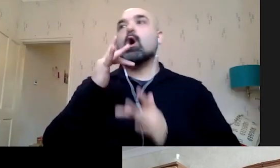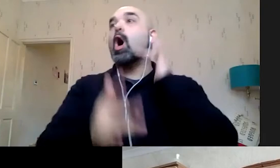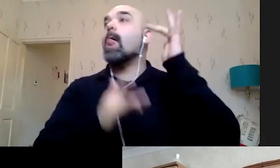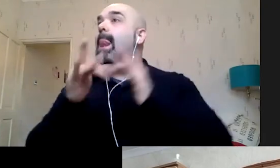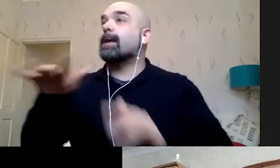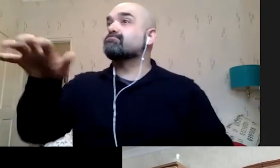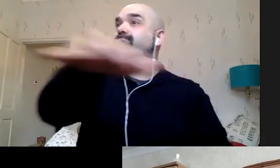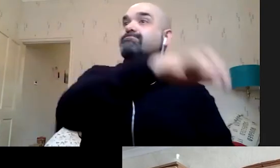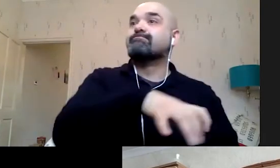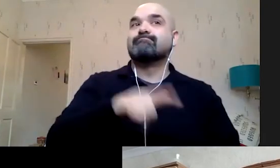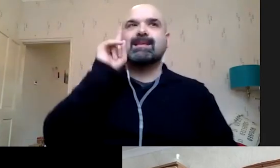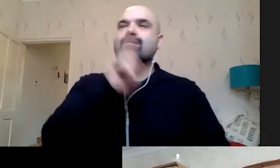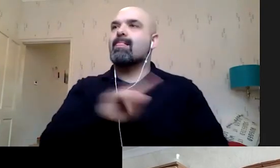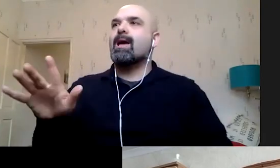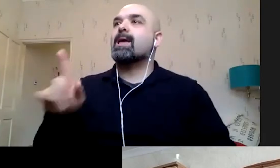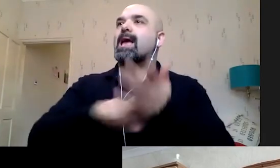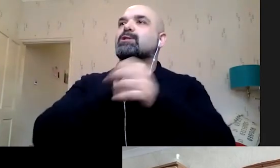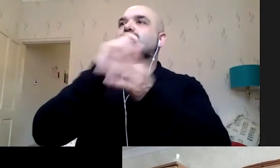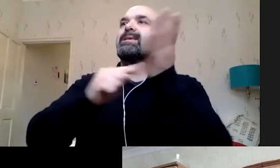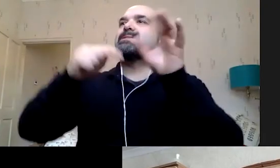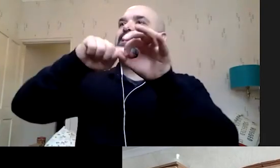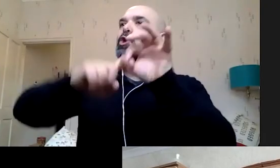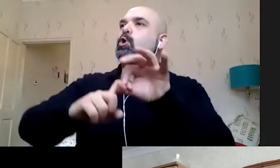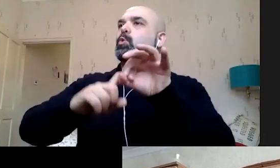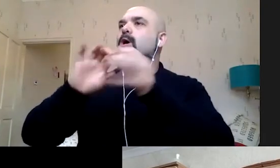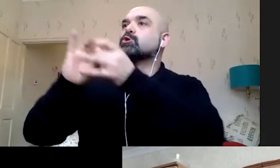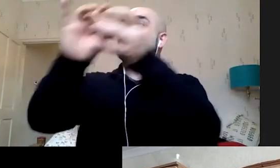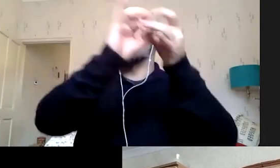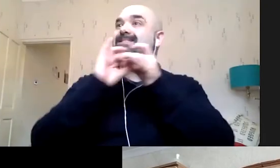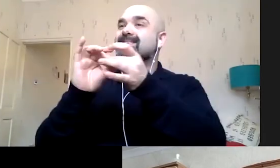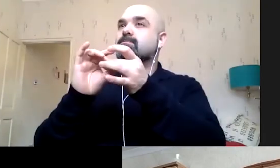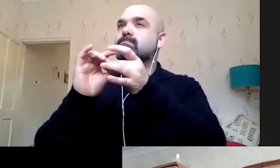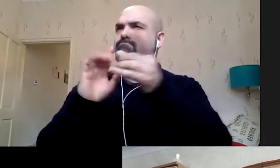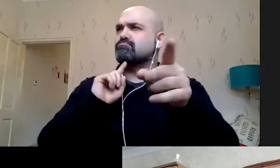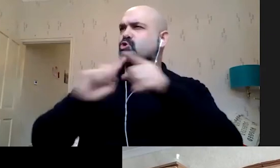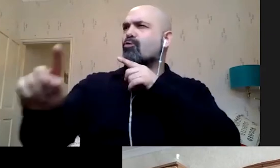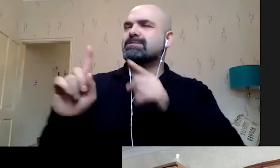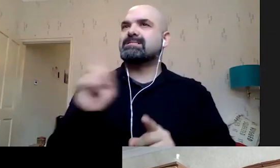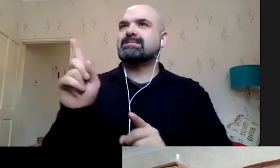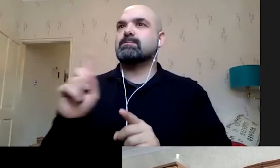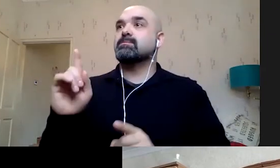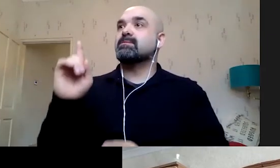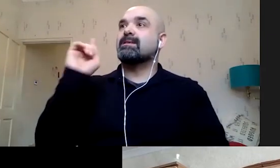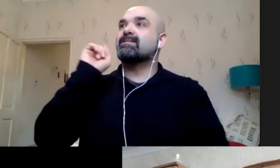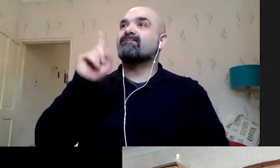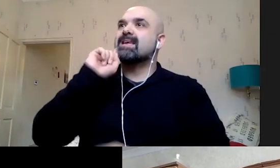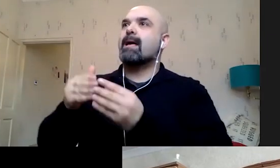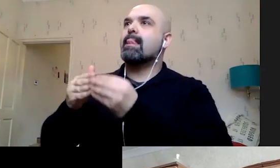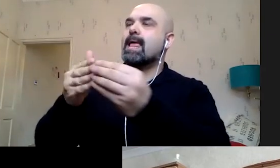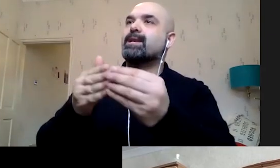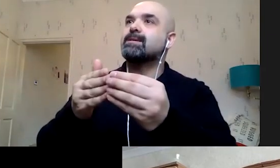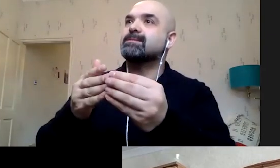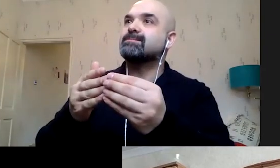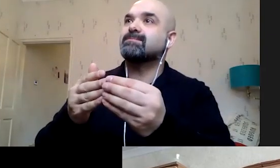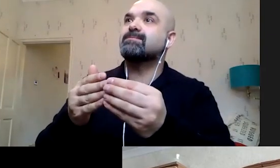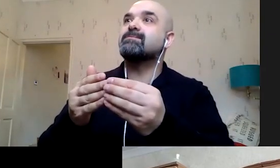seen, it seems to be, there's an LGBTQ society that's a majority female, identifying led, which is really, really progressive, really,